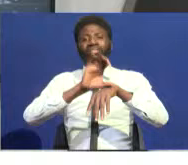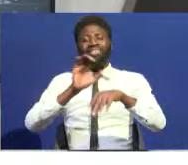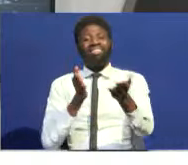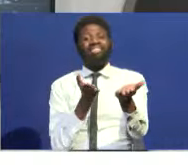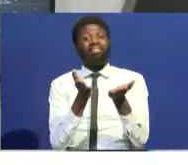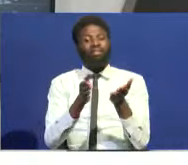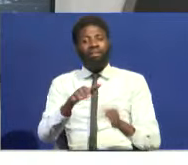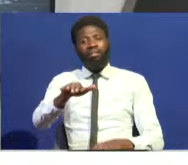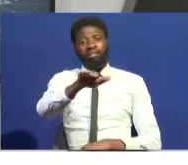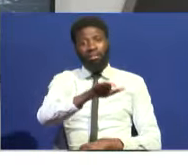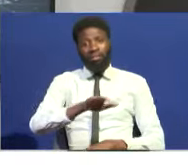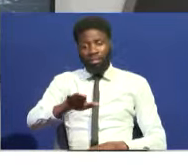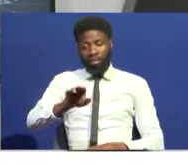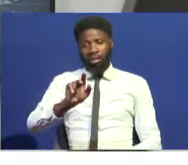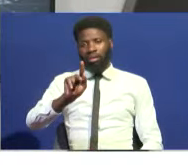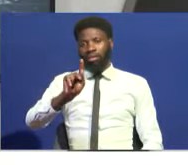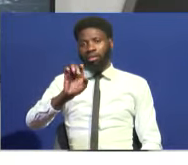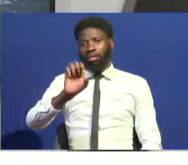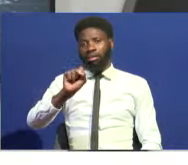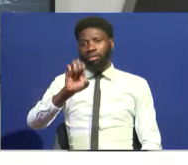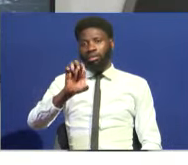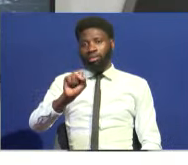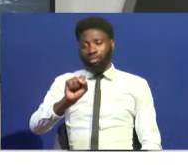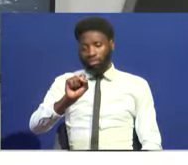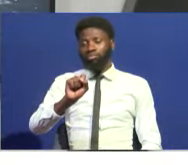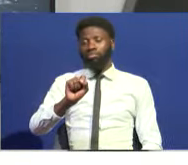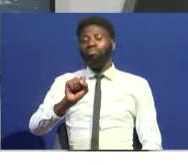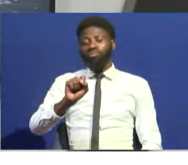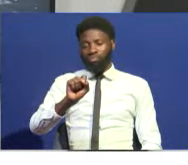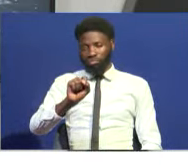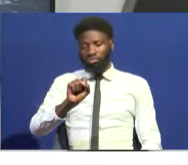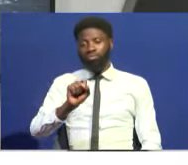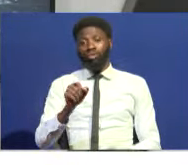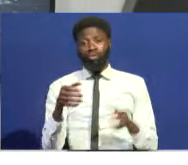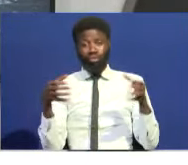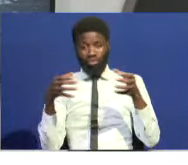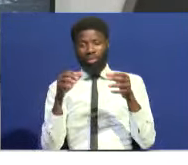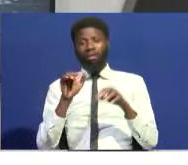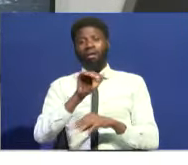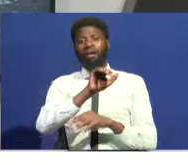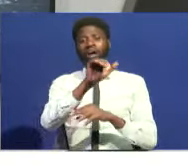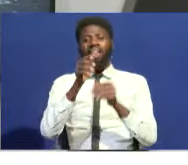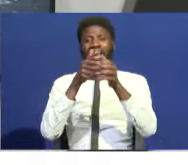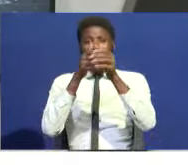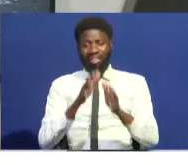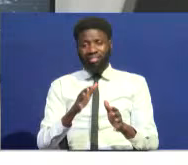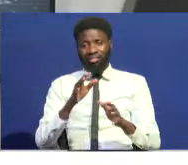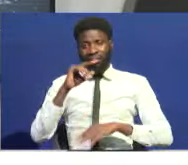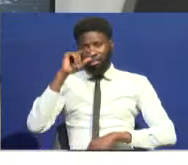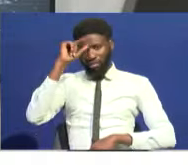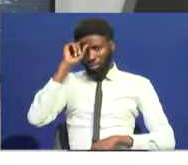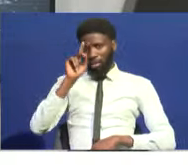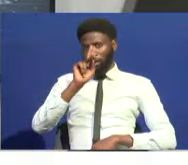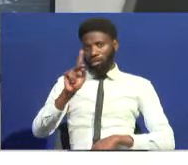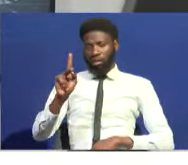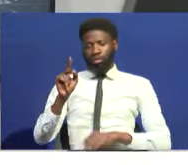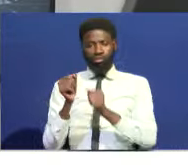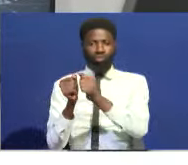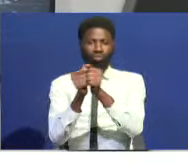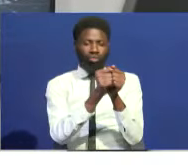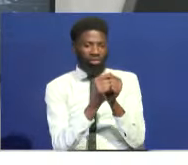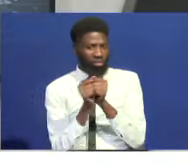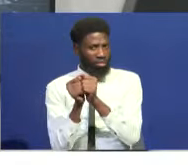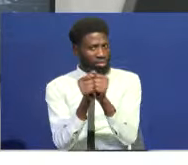Kesses, Uasin Gishu County, called on other leaders within the ruling coalition to come to the fold and forego the